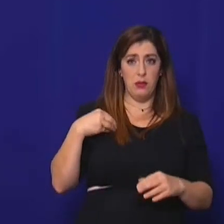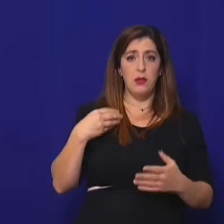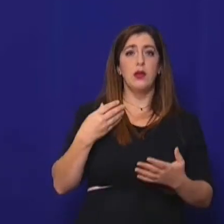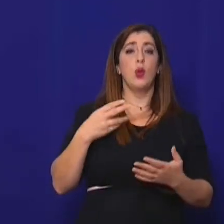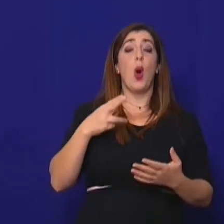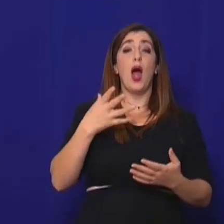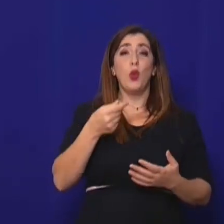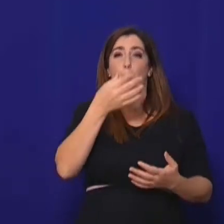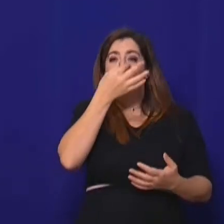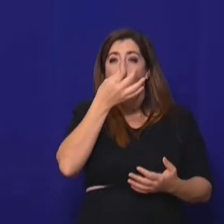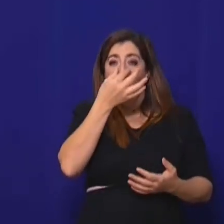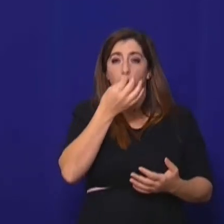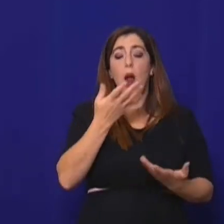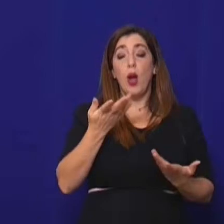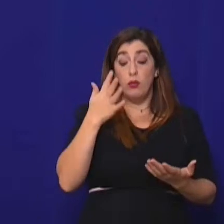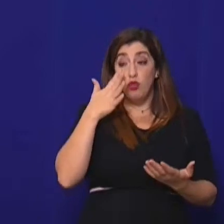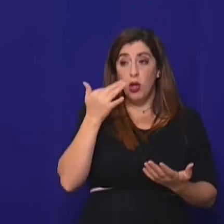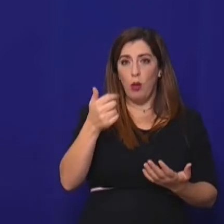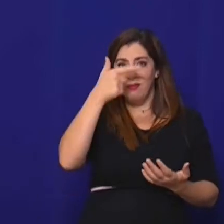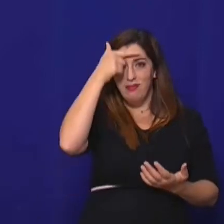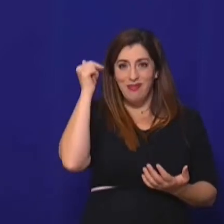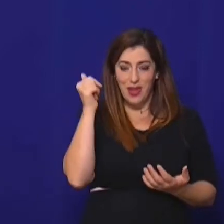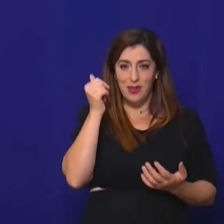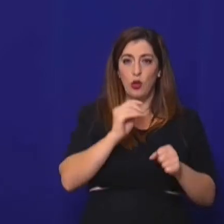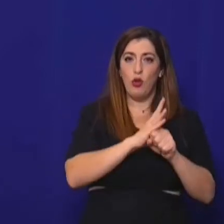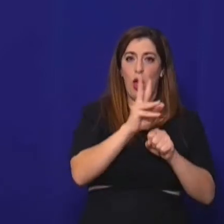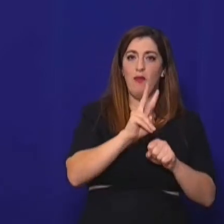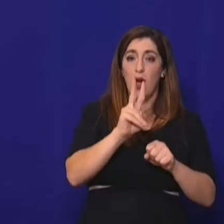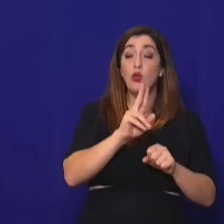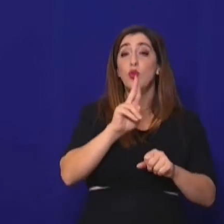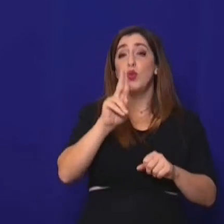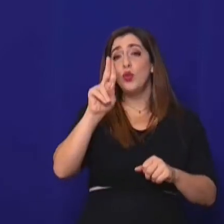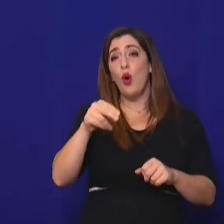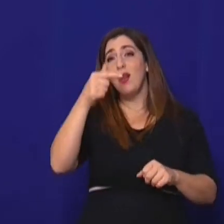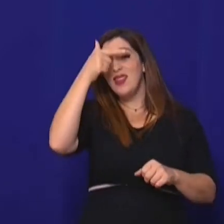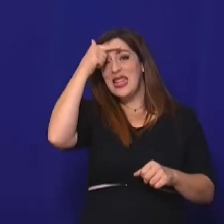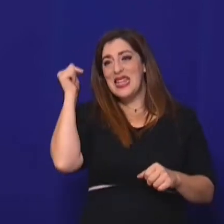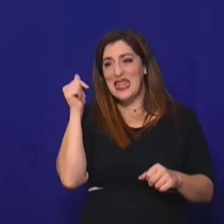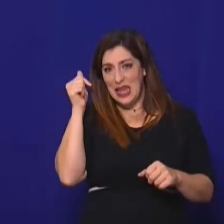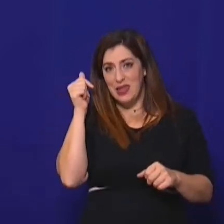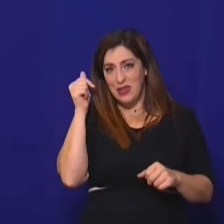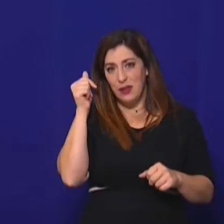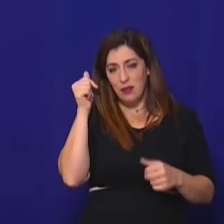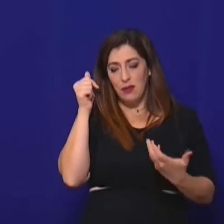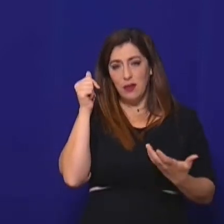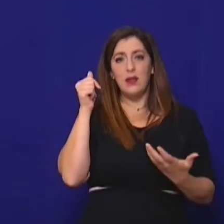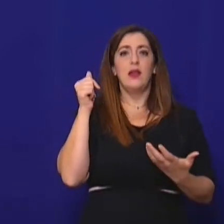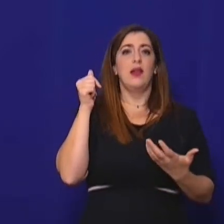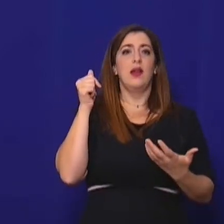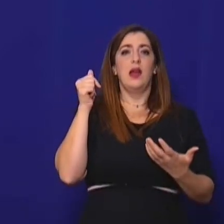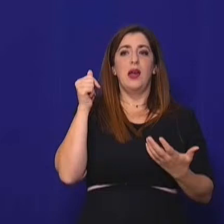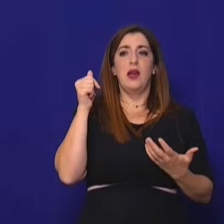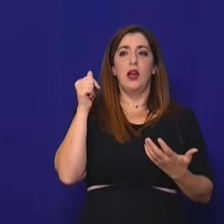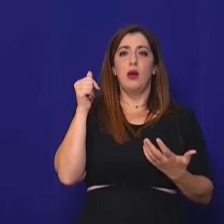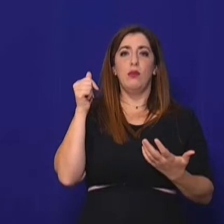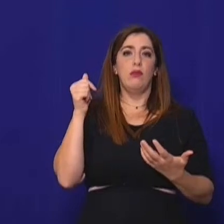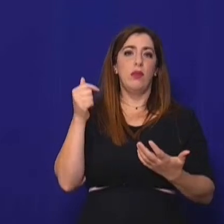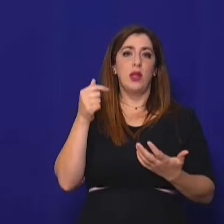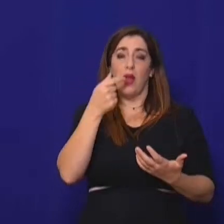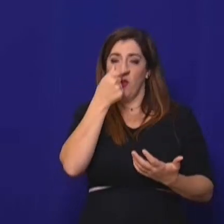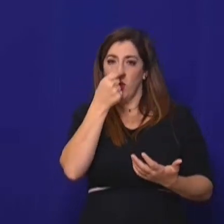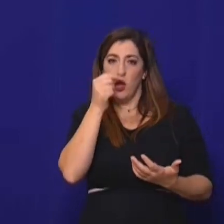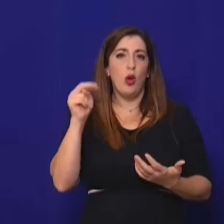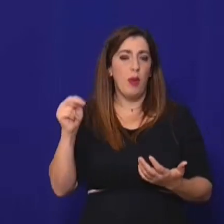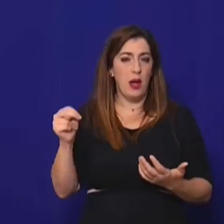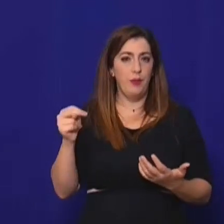nagħmlu tal-influenza. Bħalissa għadna ma bdejniex naraw dak in-numri ta' influenza li tkun qegħdin naraw is-soltu l-probabilità hija minħabba